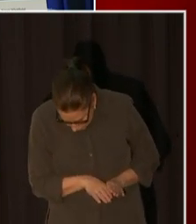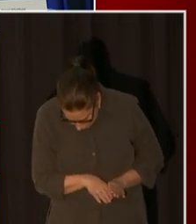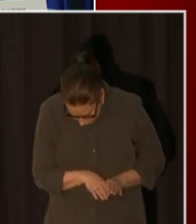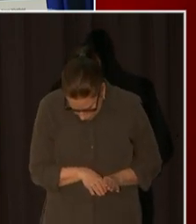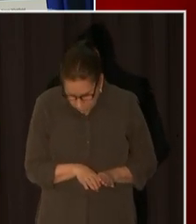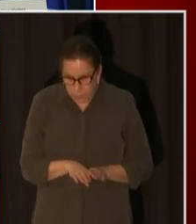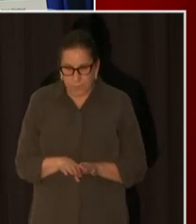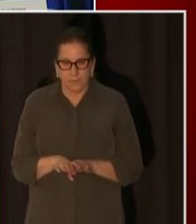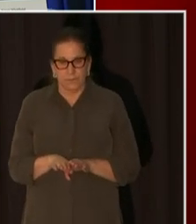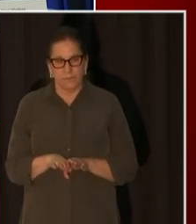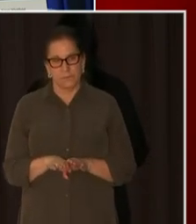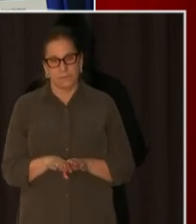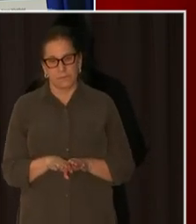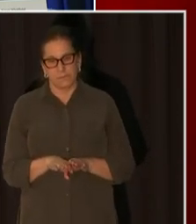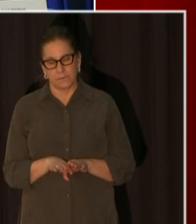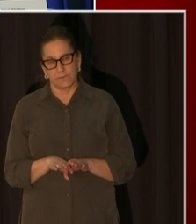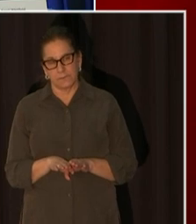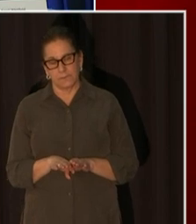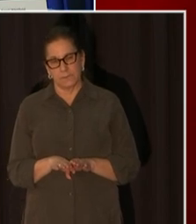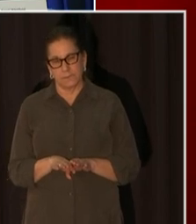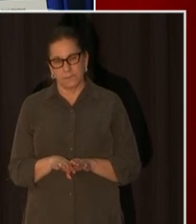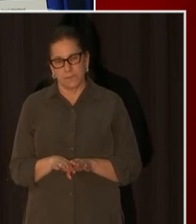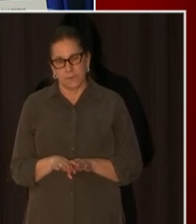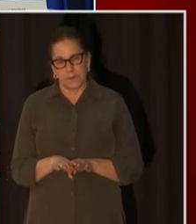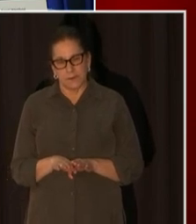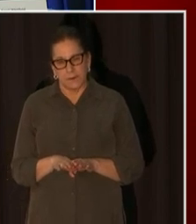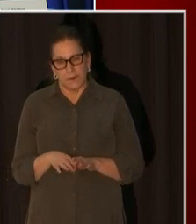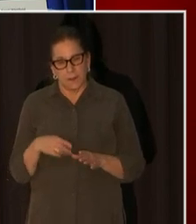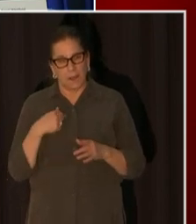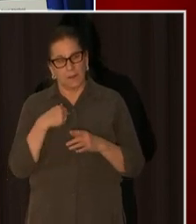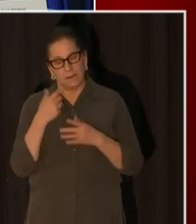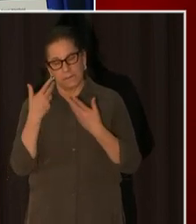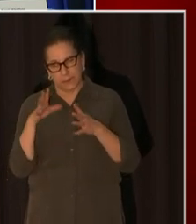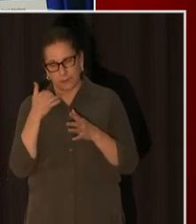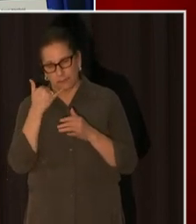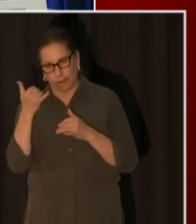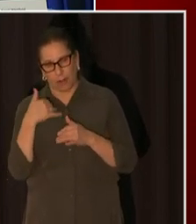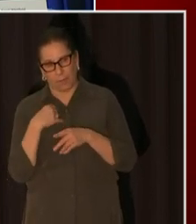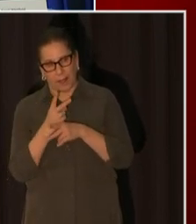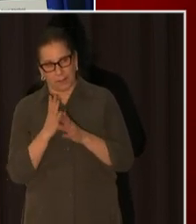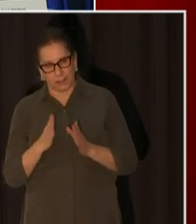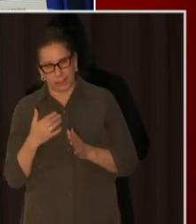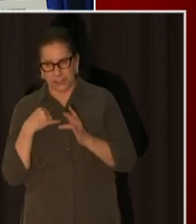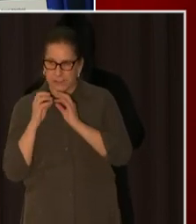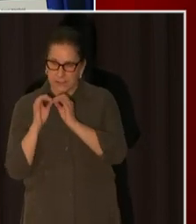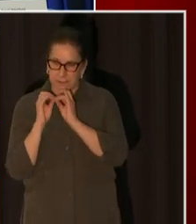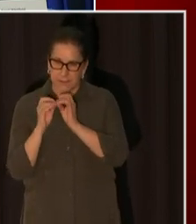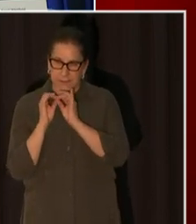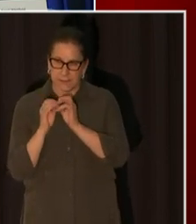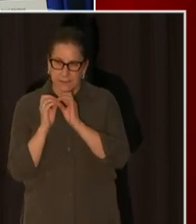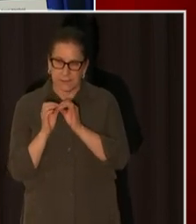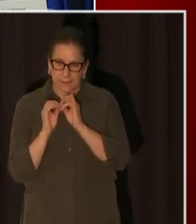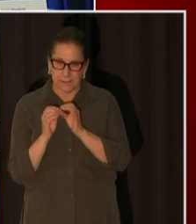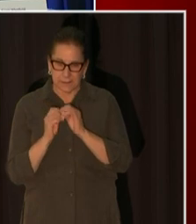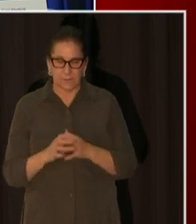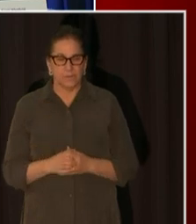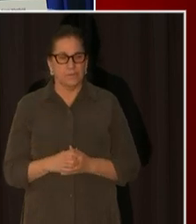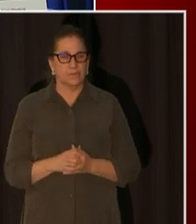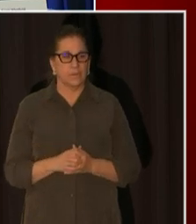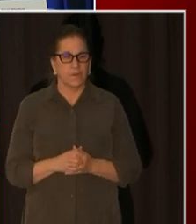closing remarks. So why don't we open up the line for Gamal in Ward 5, who had a question about Reopen